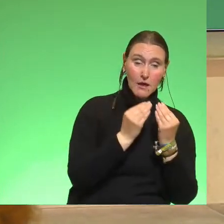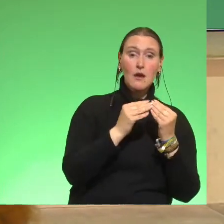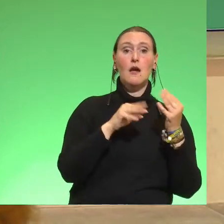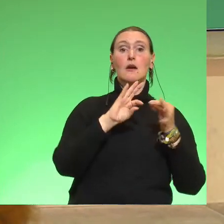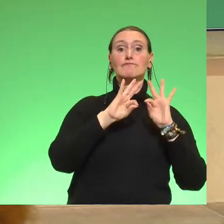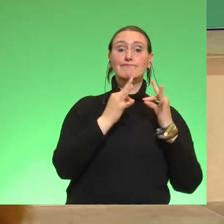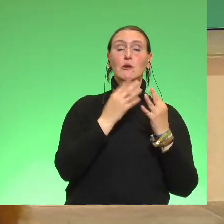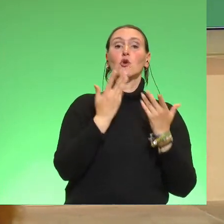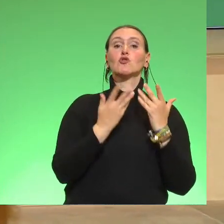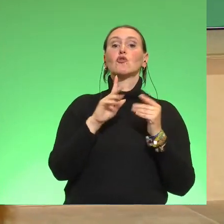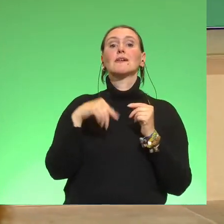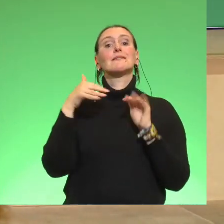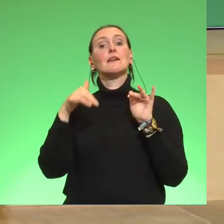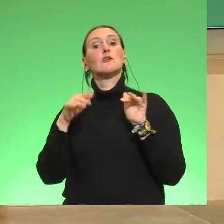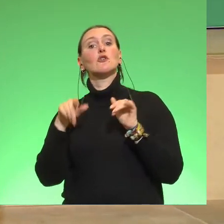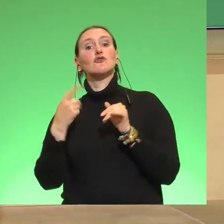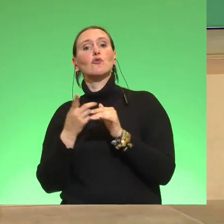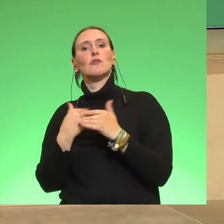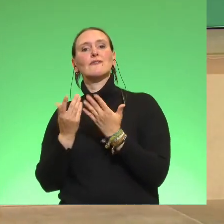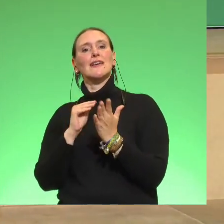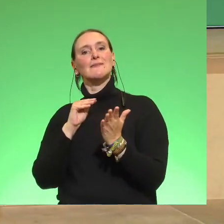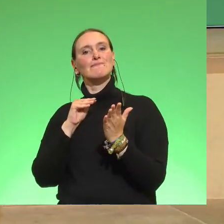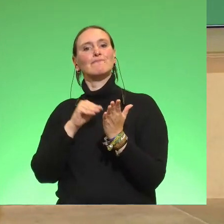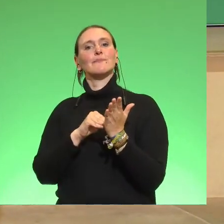notion of those individual authors.